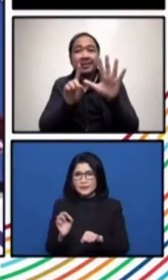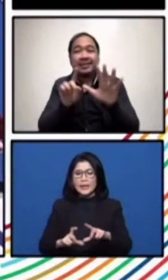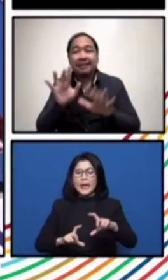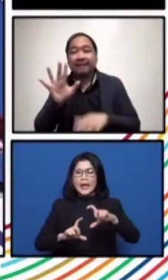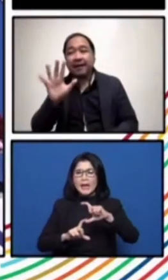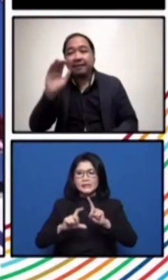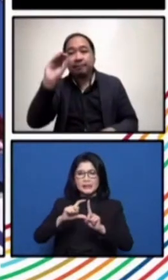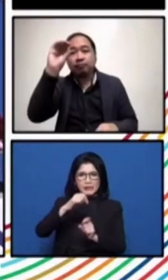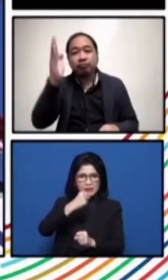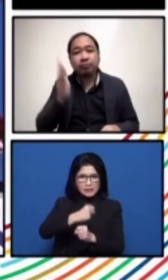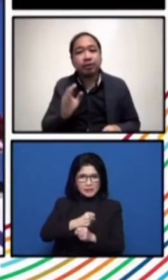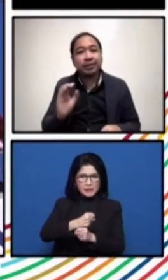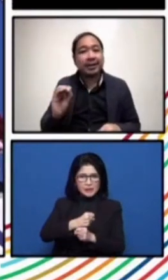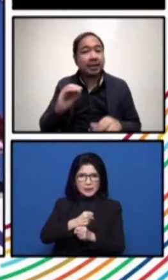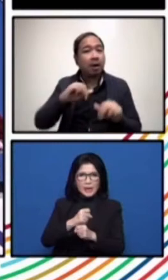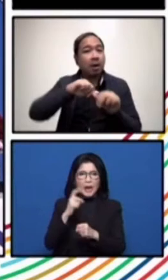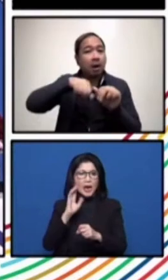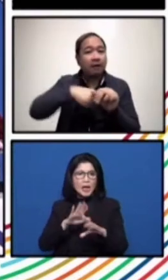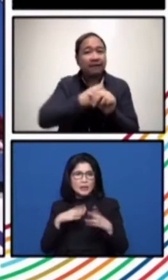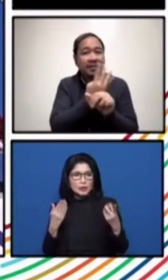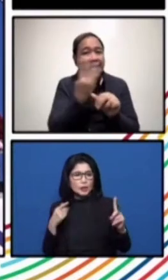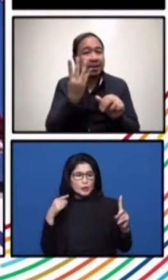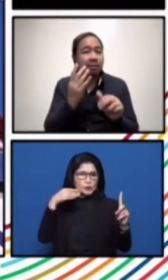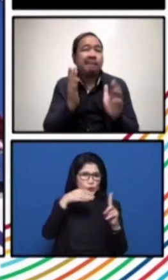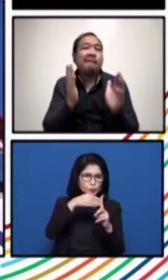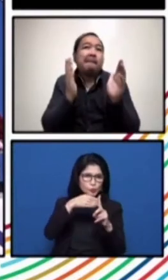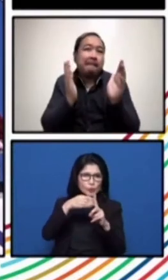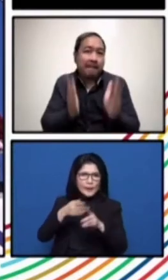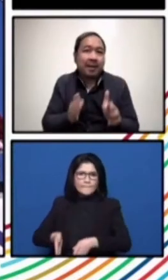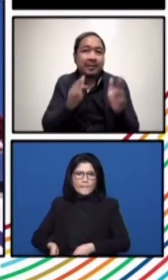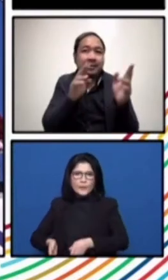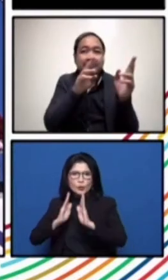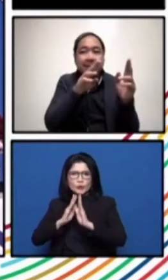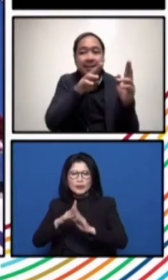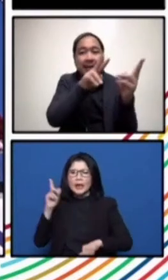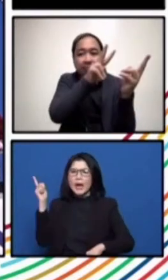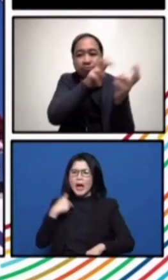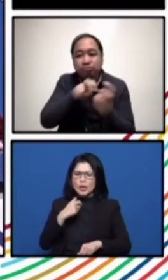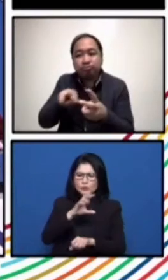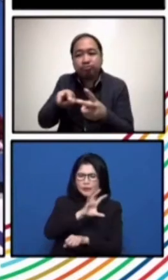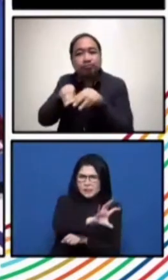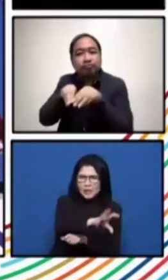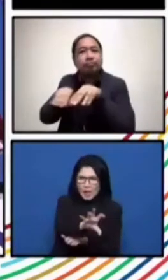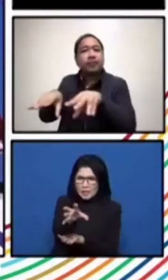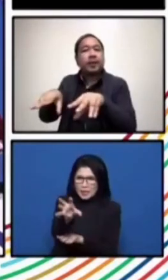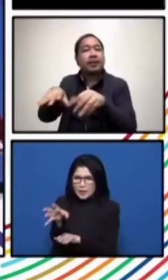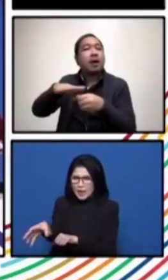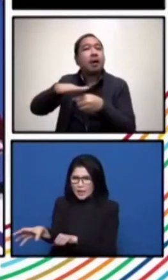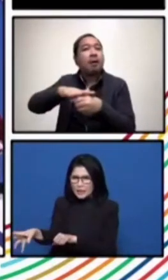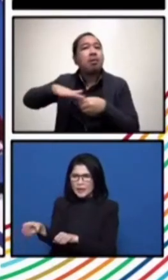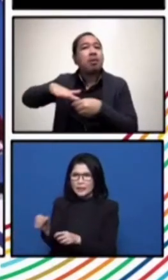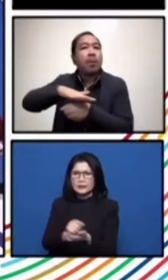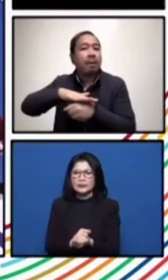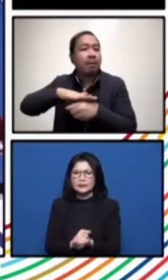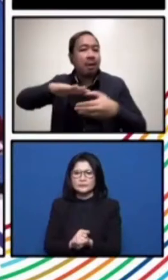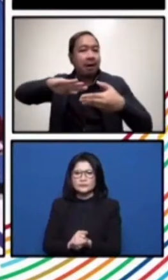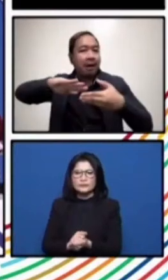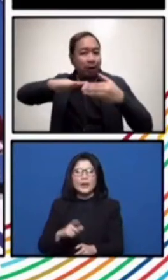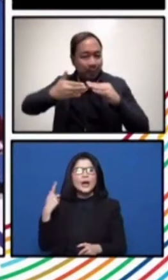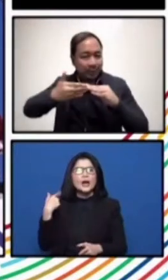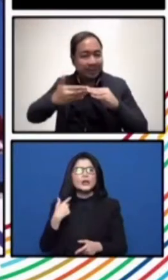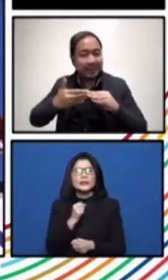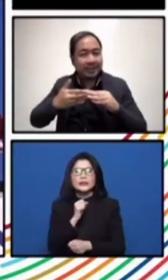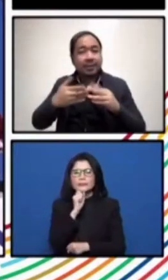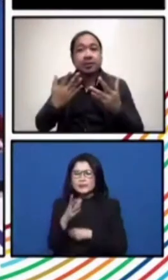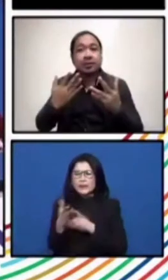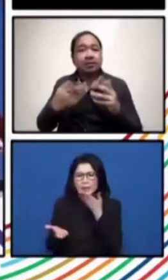be uh carried out or implemented at the local level and when we talk about all the services that we have